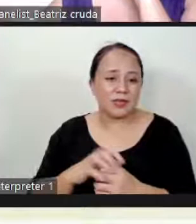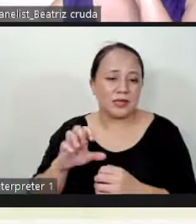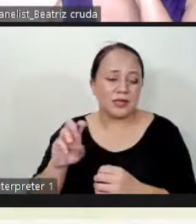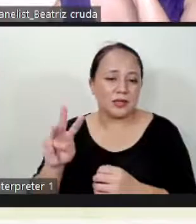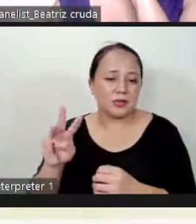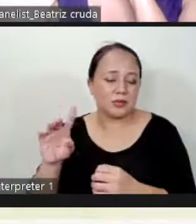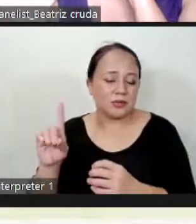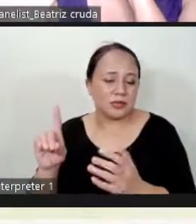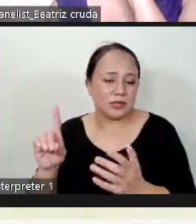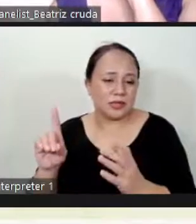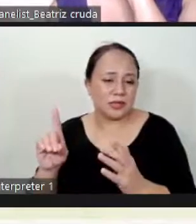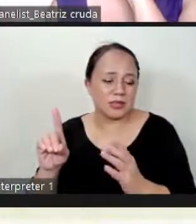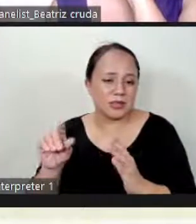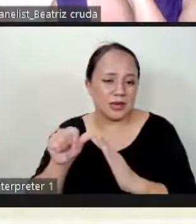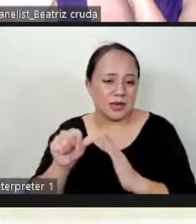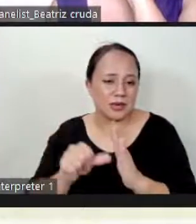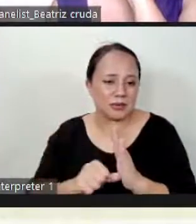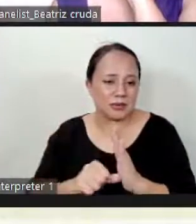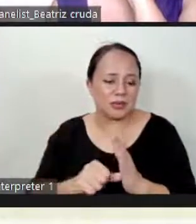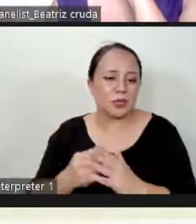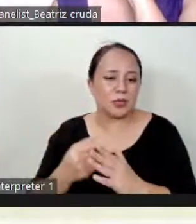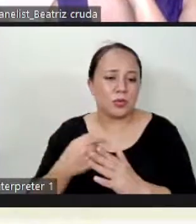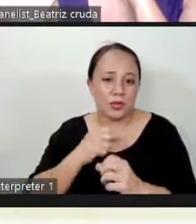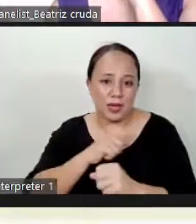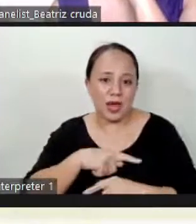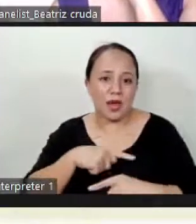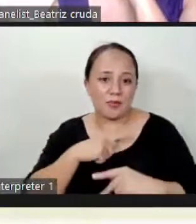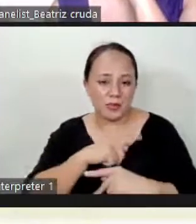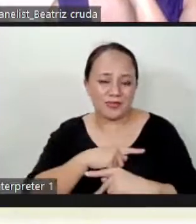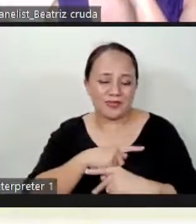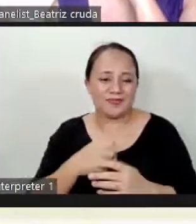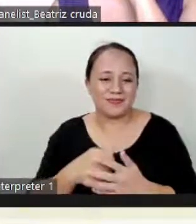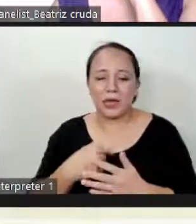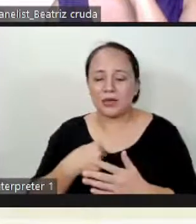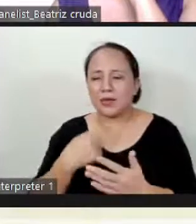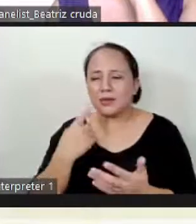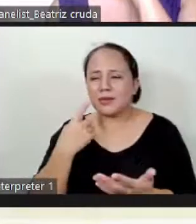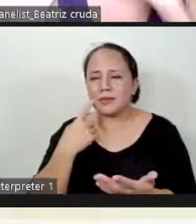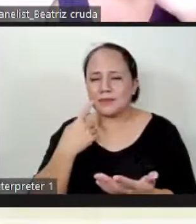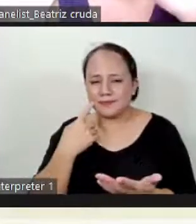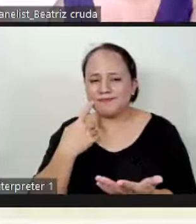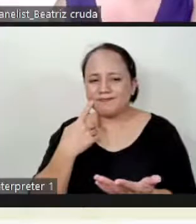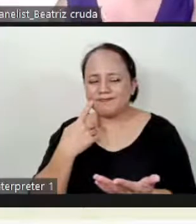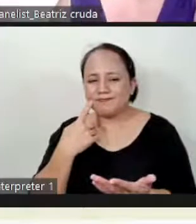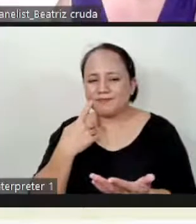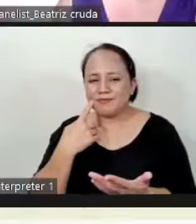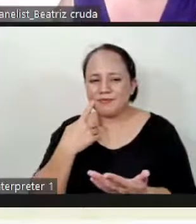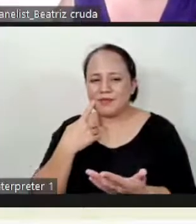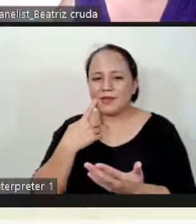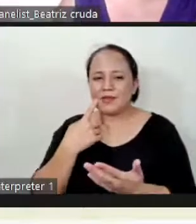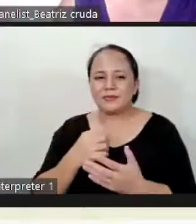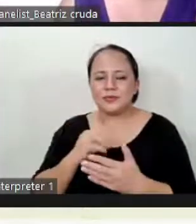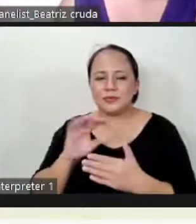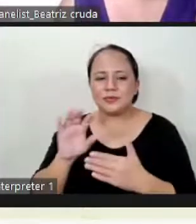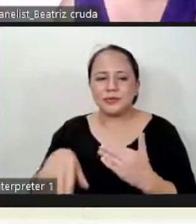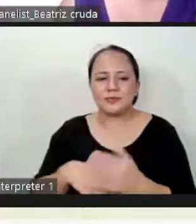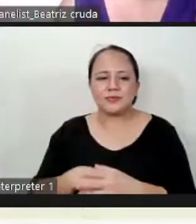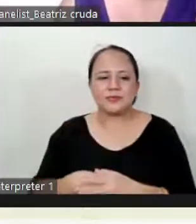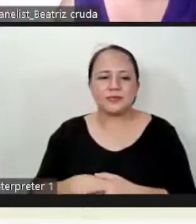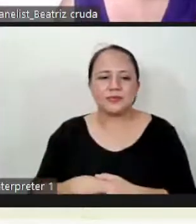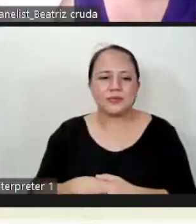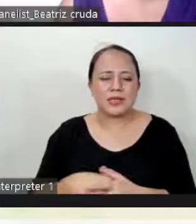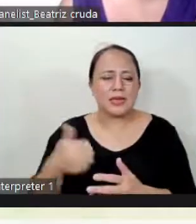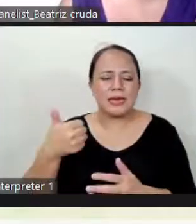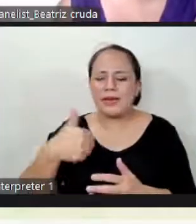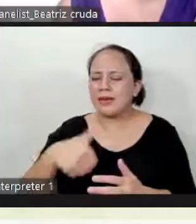Act, then we would also appreciate that very much, and I think that's going to come very soon. Now,